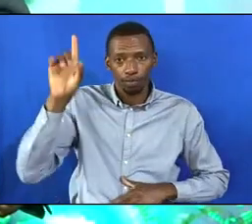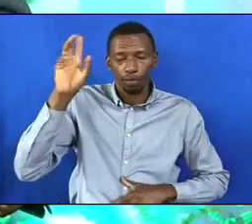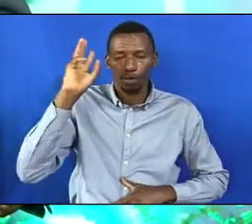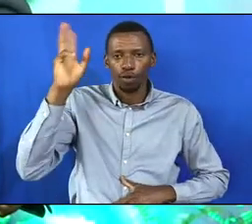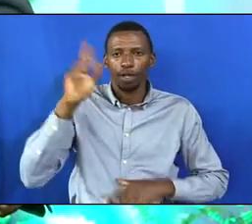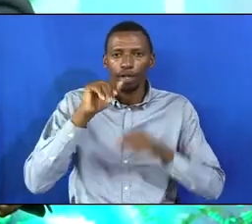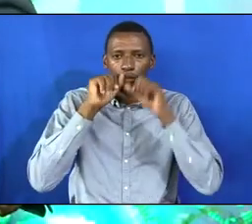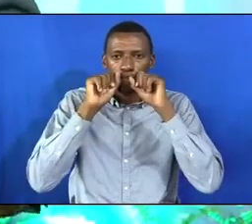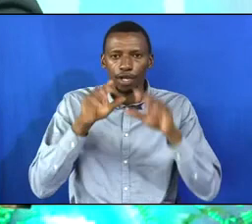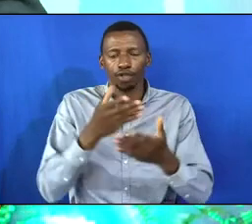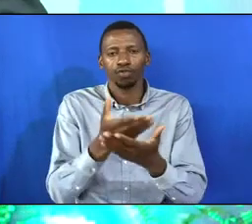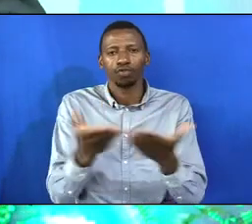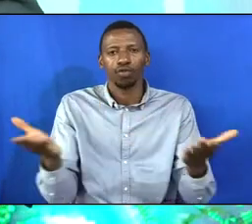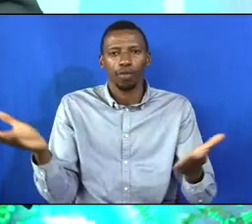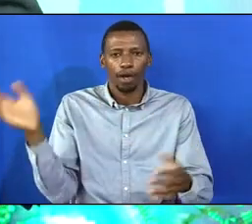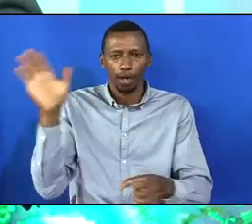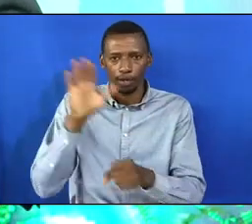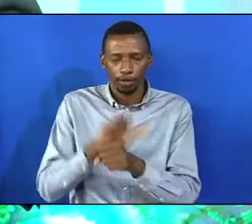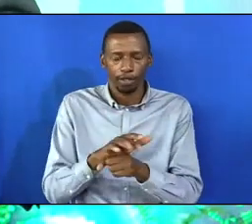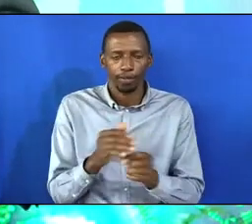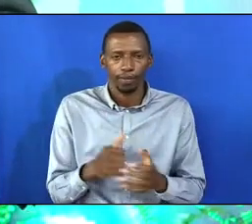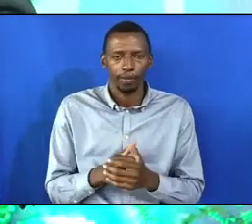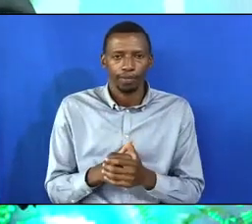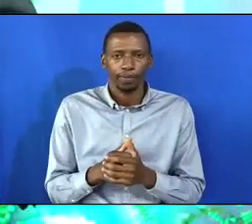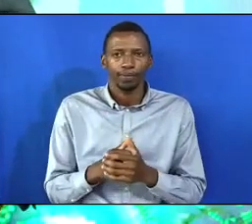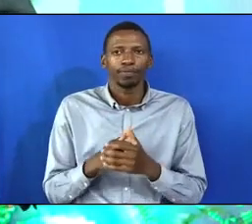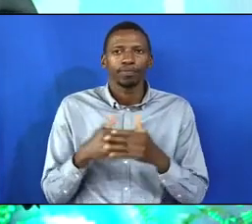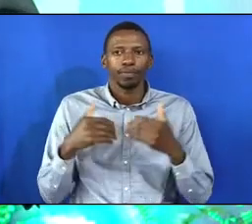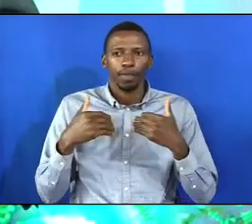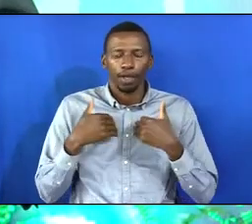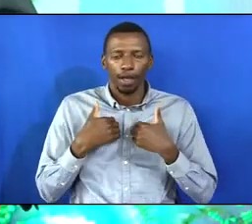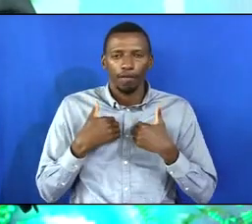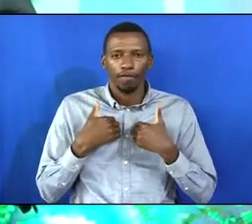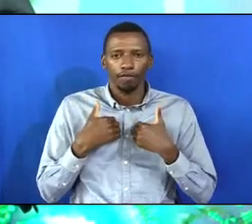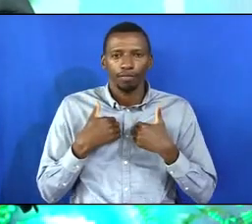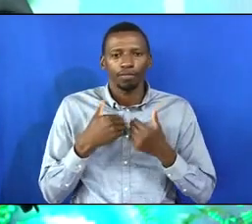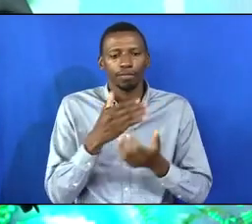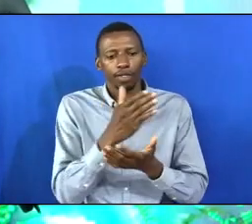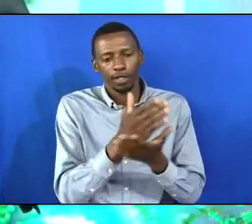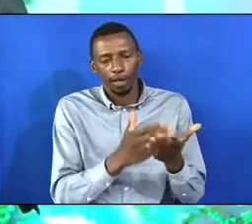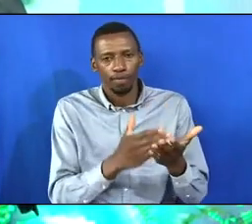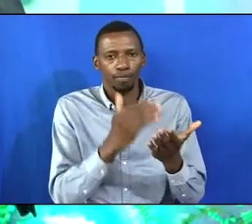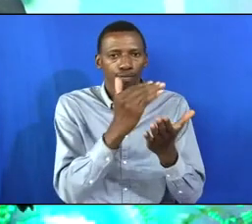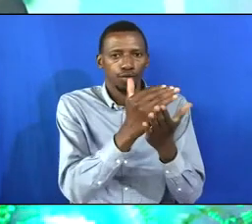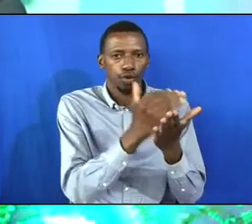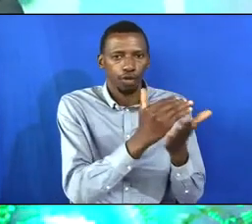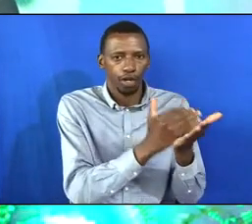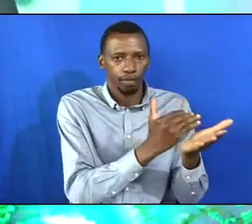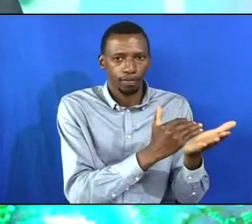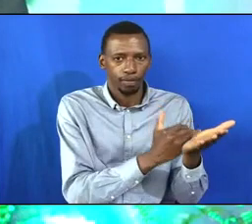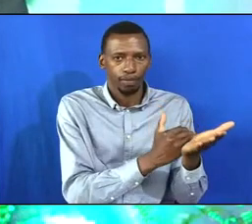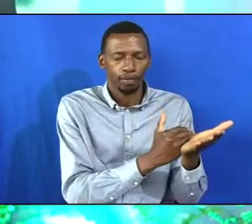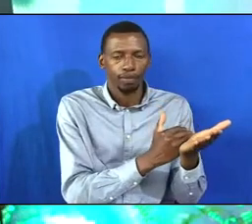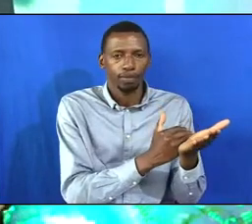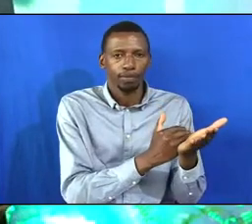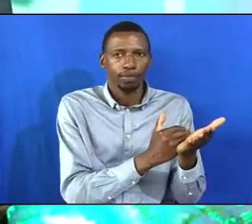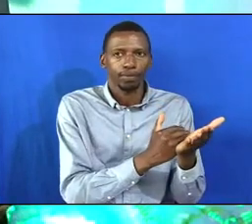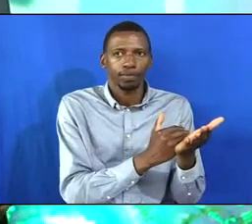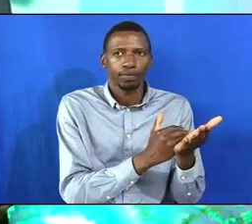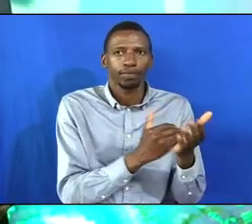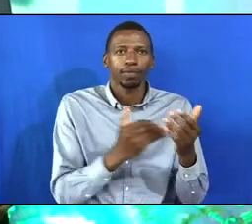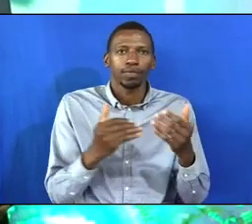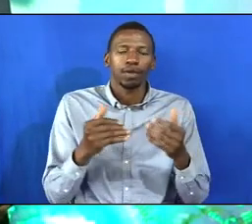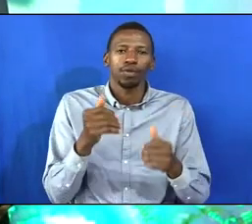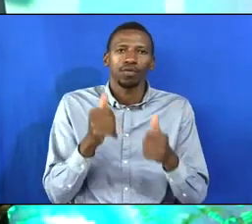abundantly. So there are certain programs. There is a way we are supposed